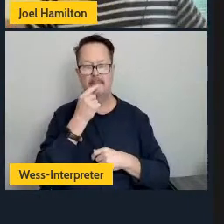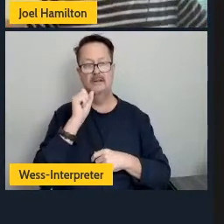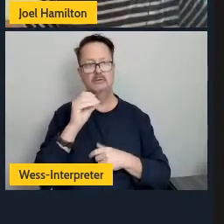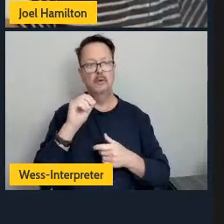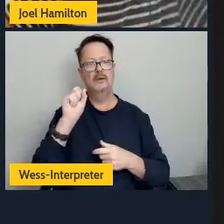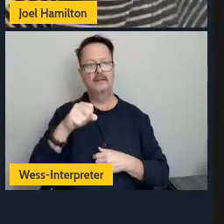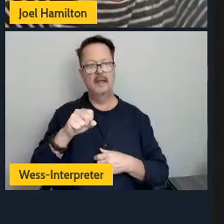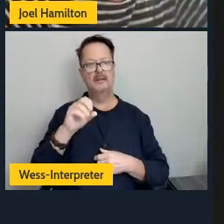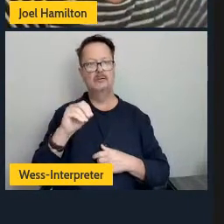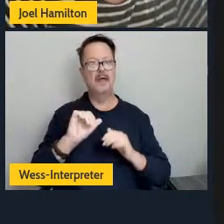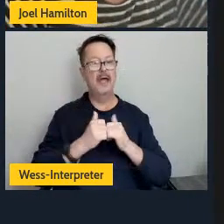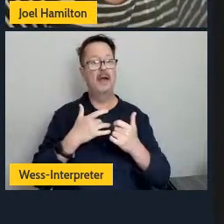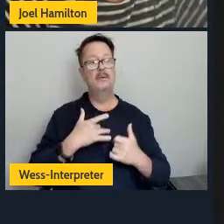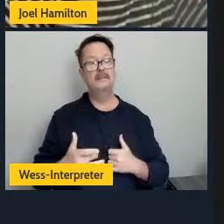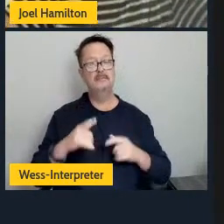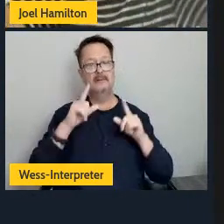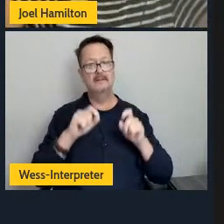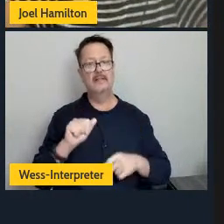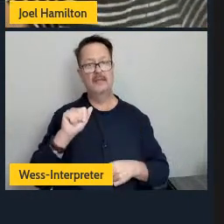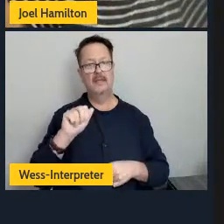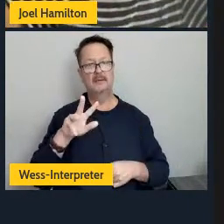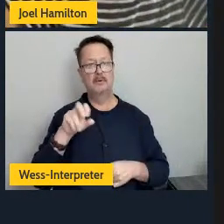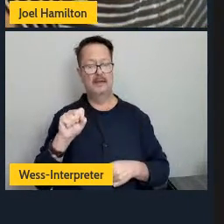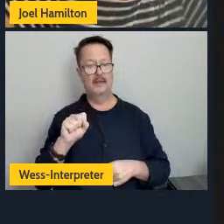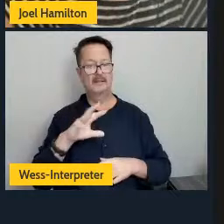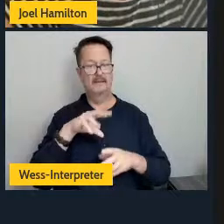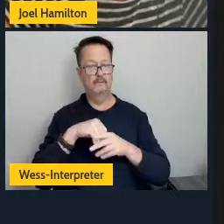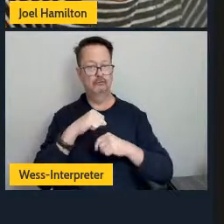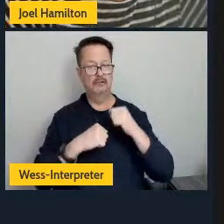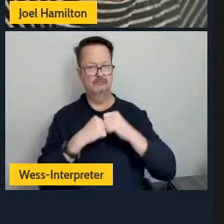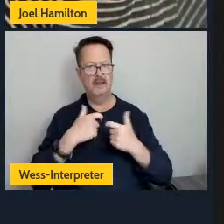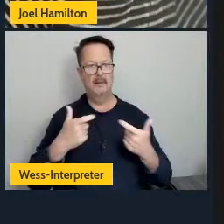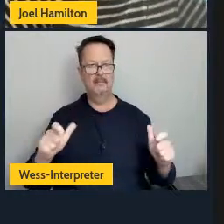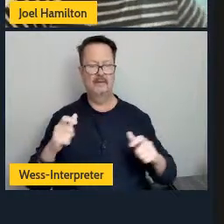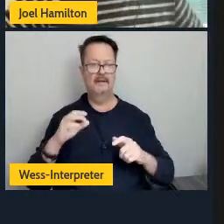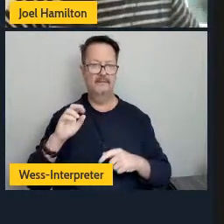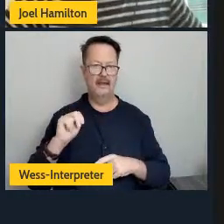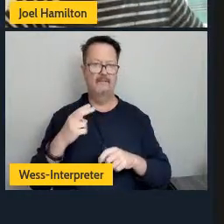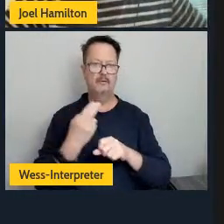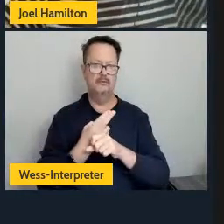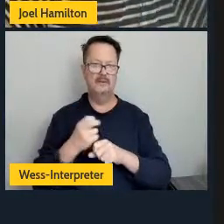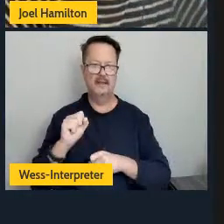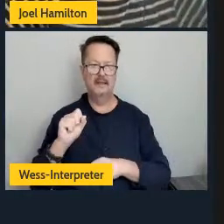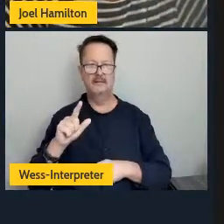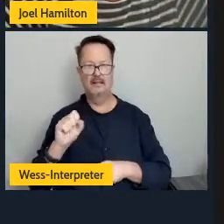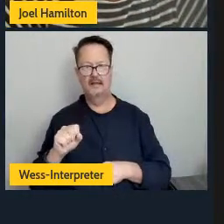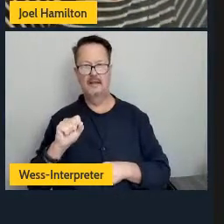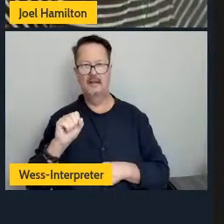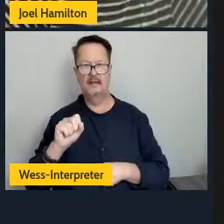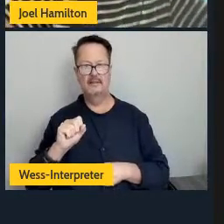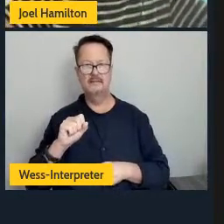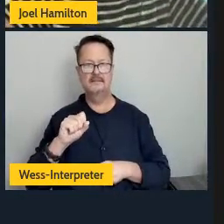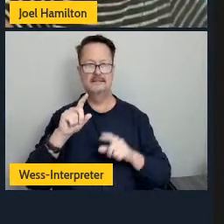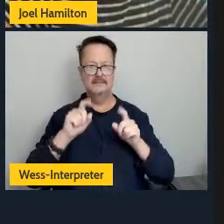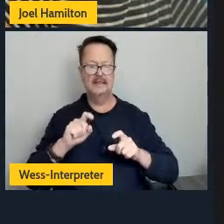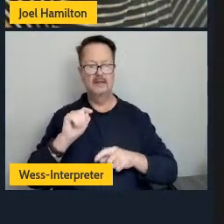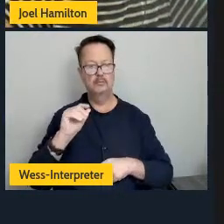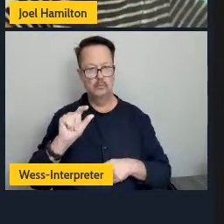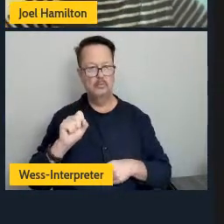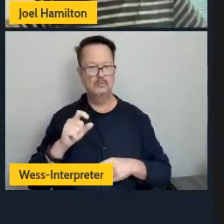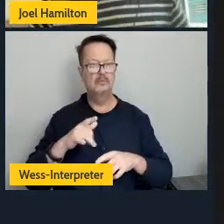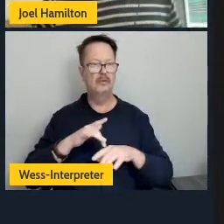So how do we normally test our AWS infrastructure? So I'm a big fan of using SLS test tools, which is the open source framework I mentioned earlier for testing